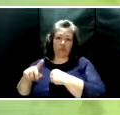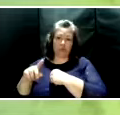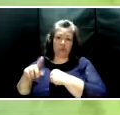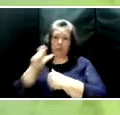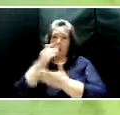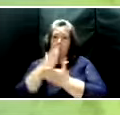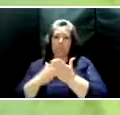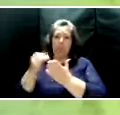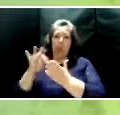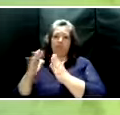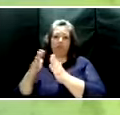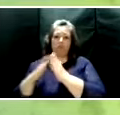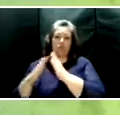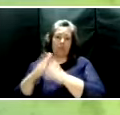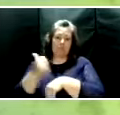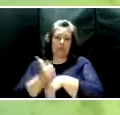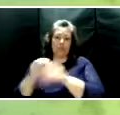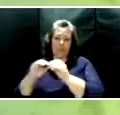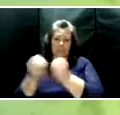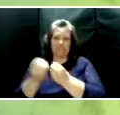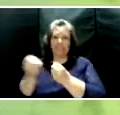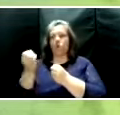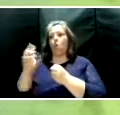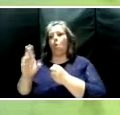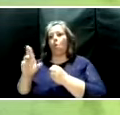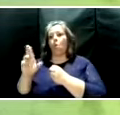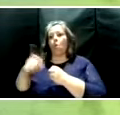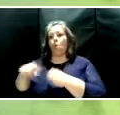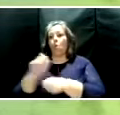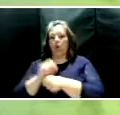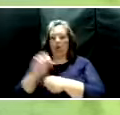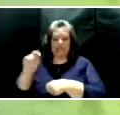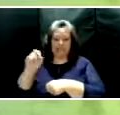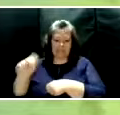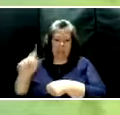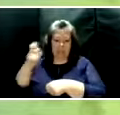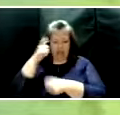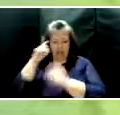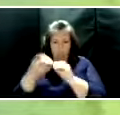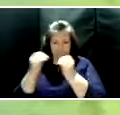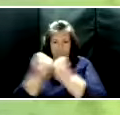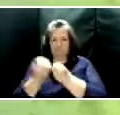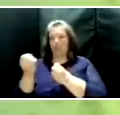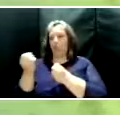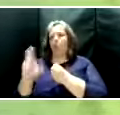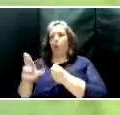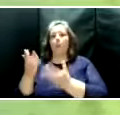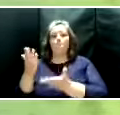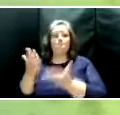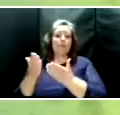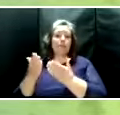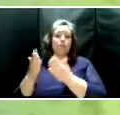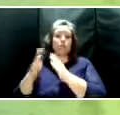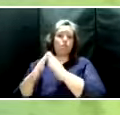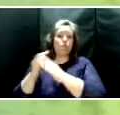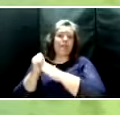part of community-based organizations, or work in non-governmental organizations, or just maybe a community leader